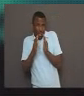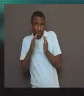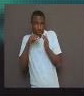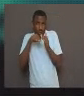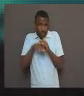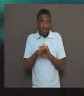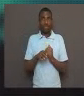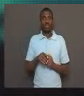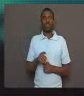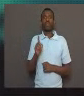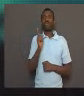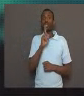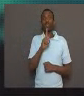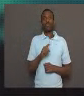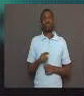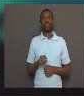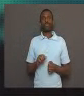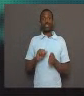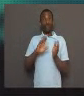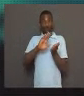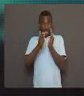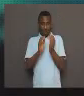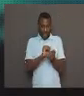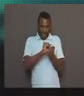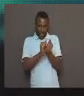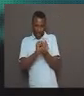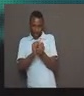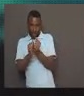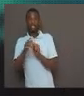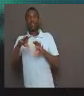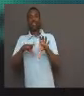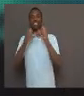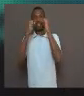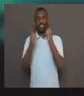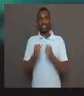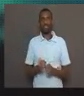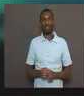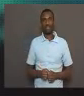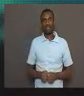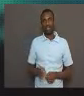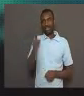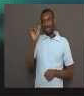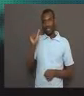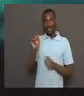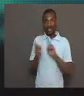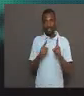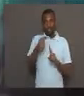can cause a change of state without a change in temperature.